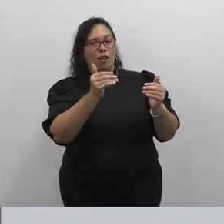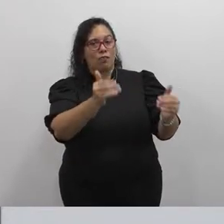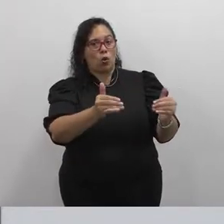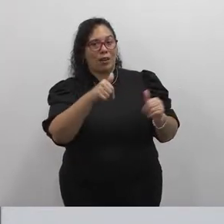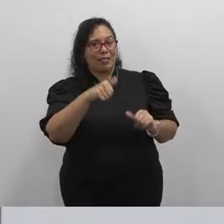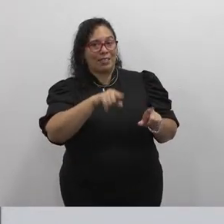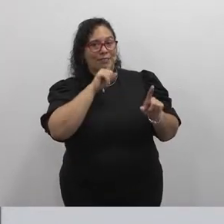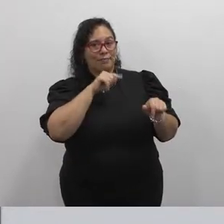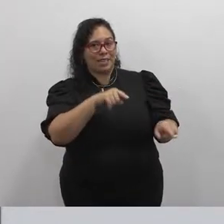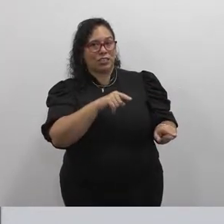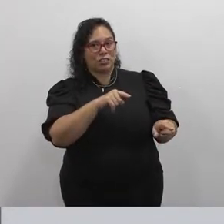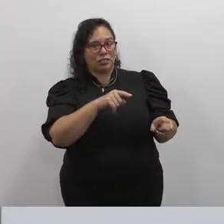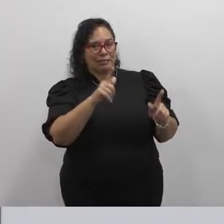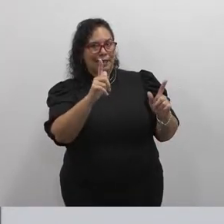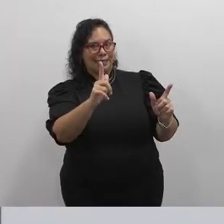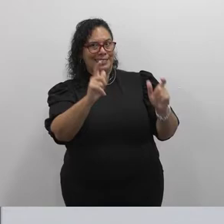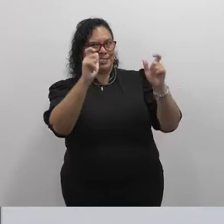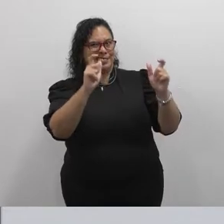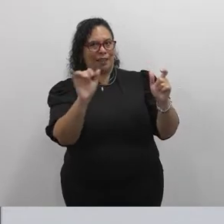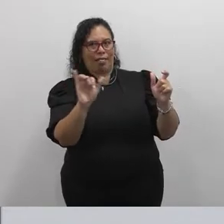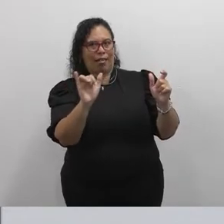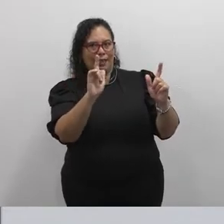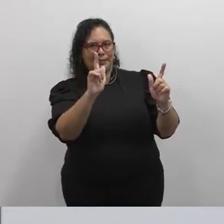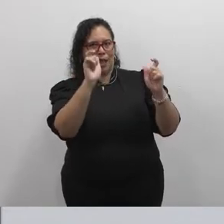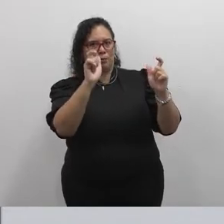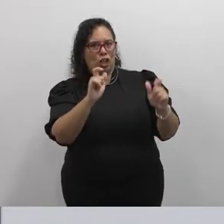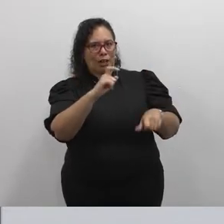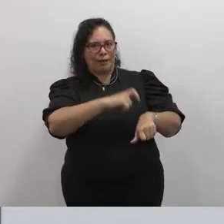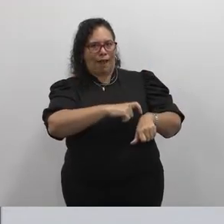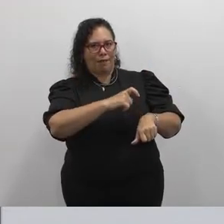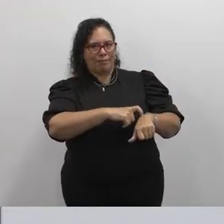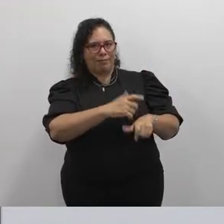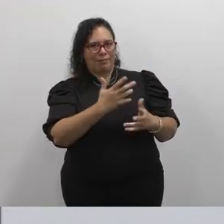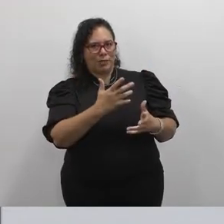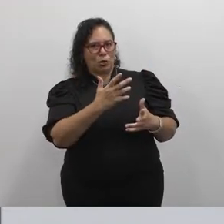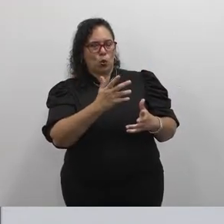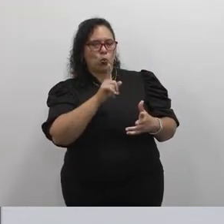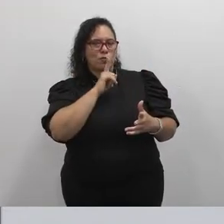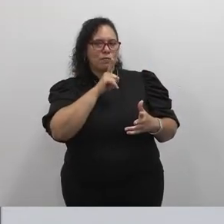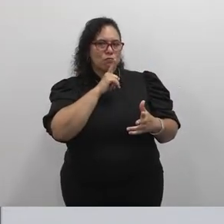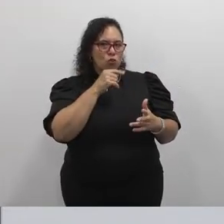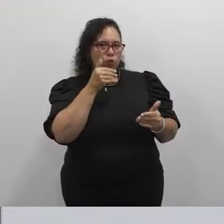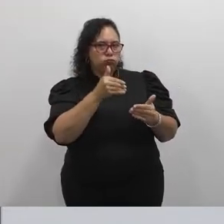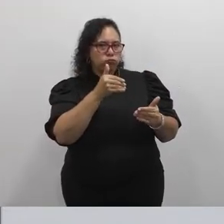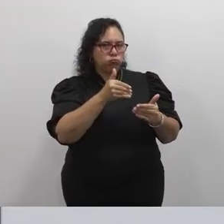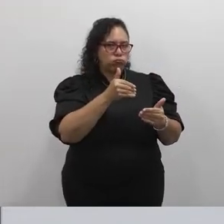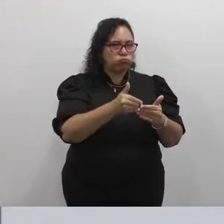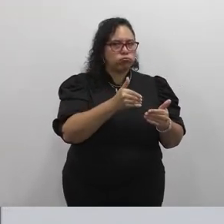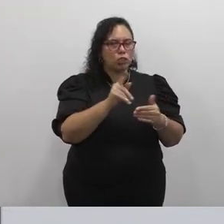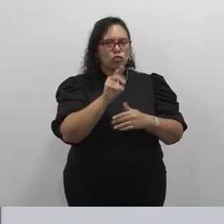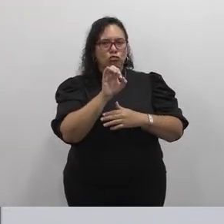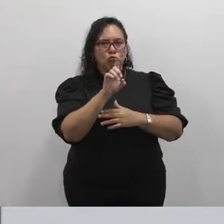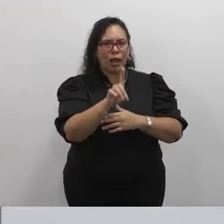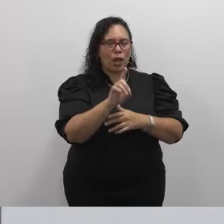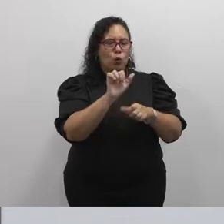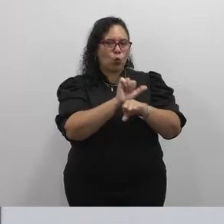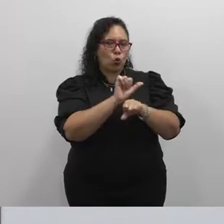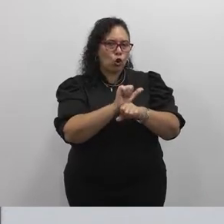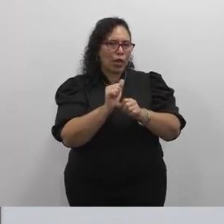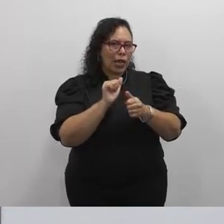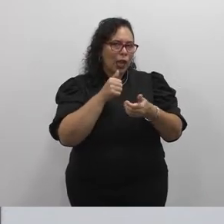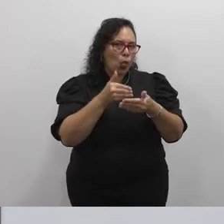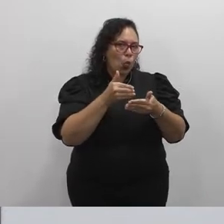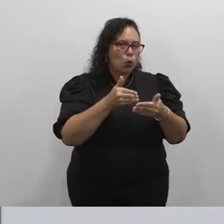is a snapshot in time, we want to make sure we continue to look at that trend. So working closely with our research folks, our educators, just different stakeholders in the